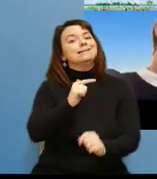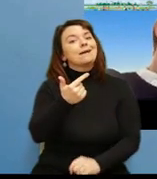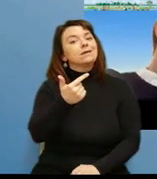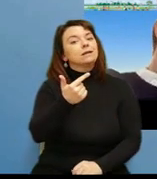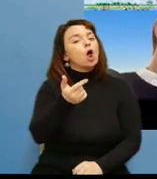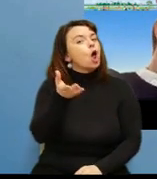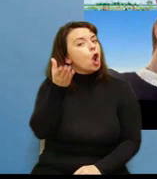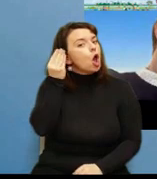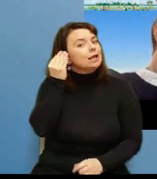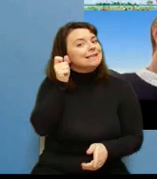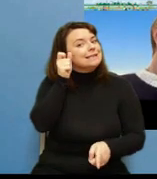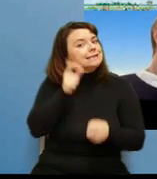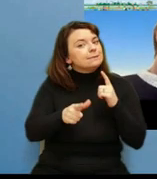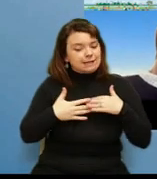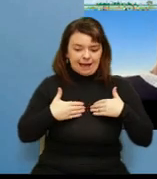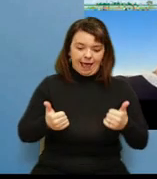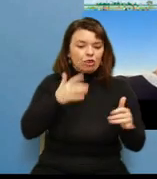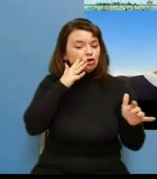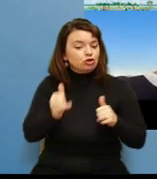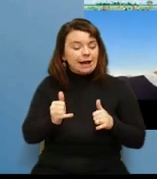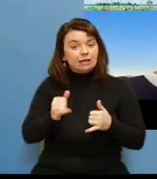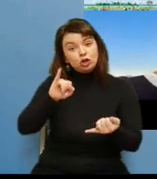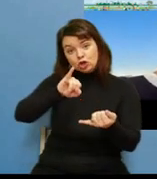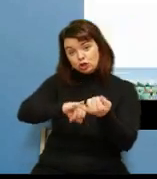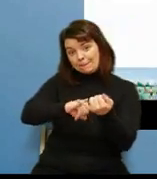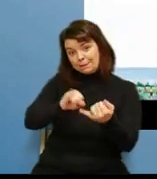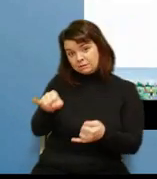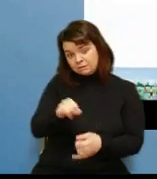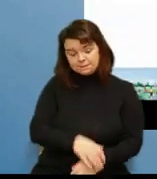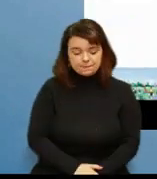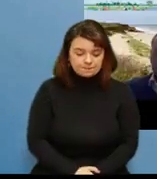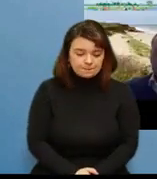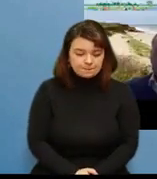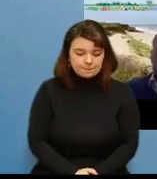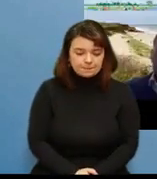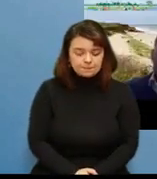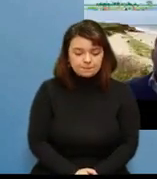learning disability health checks, and that's over to you, Shepard.